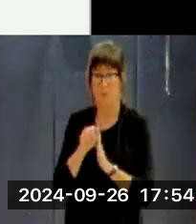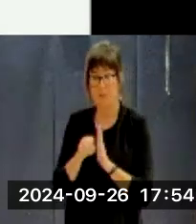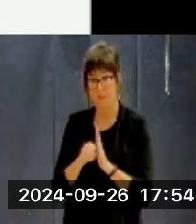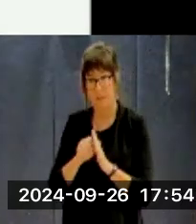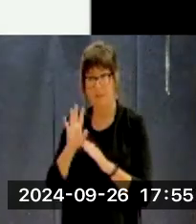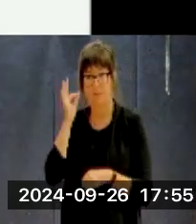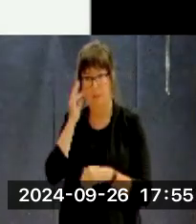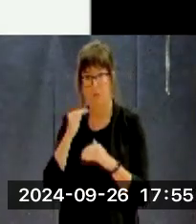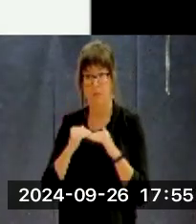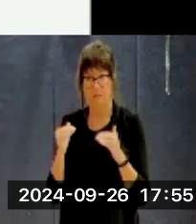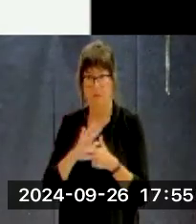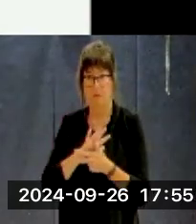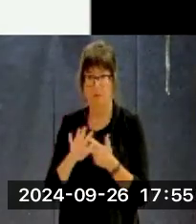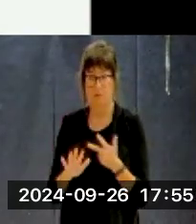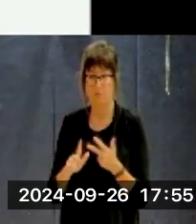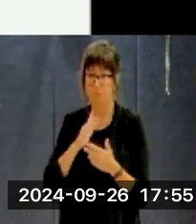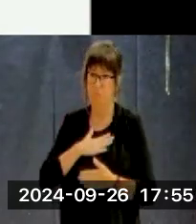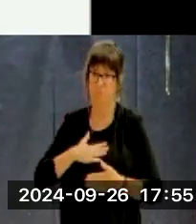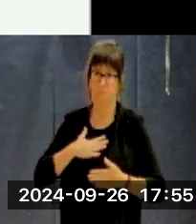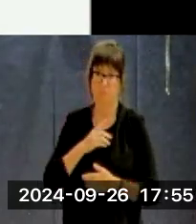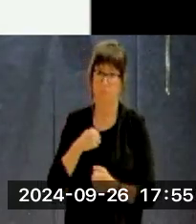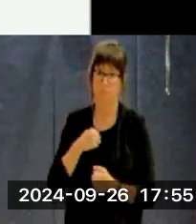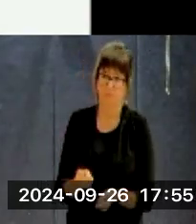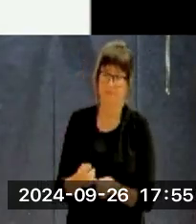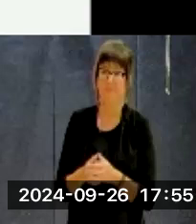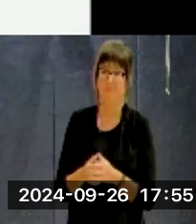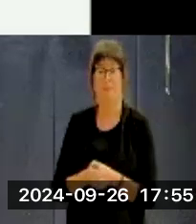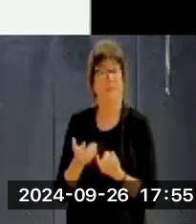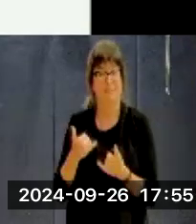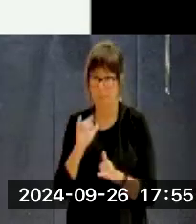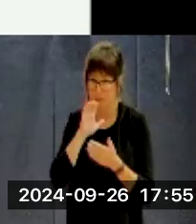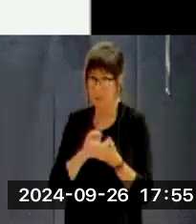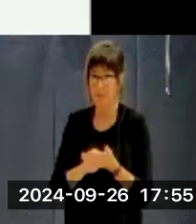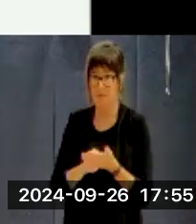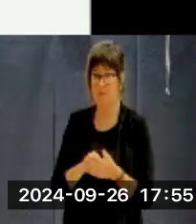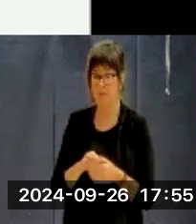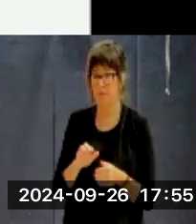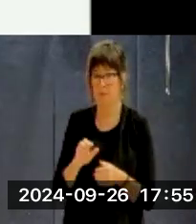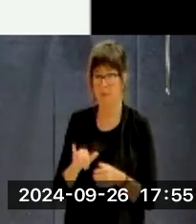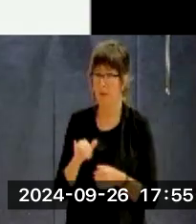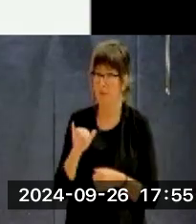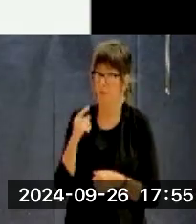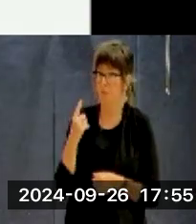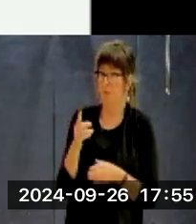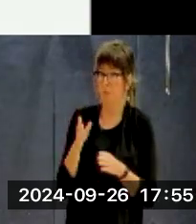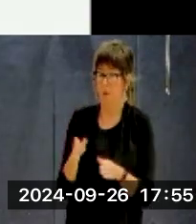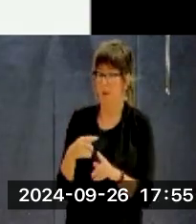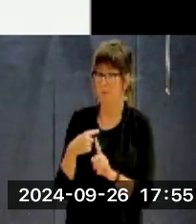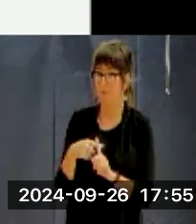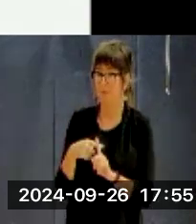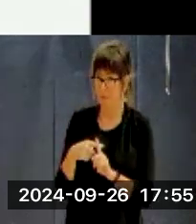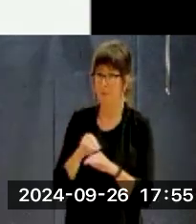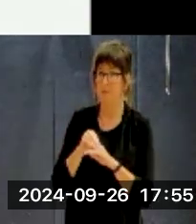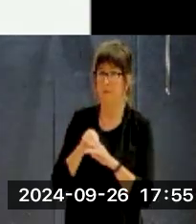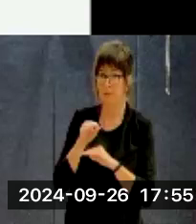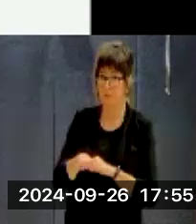levels, and enjoy doing it. And I still believe strongly that it is one way to positively